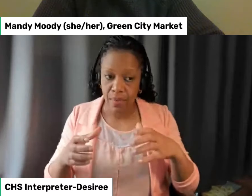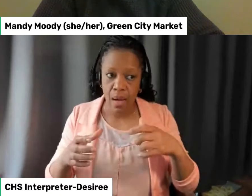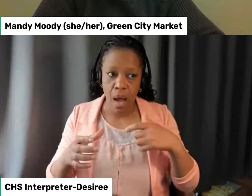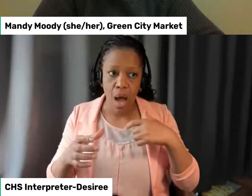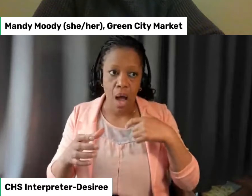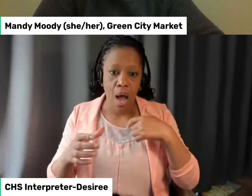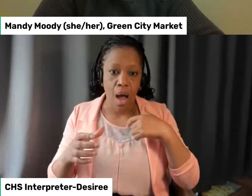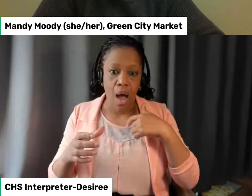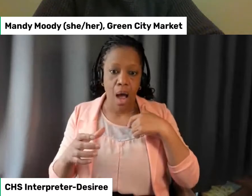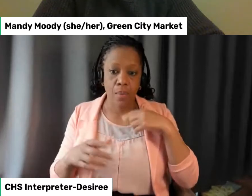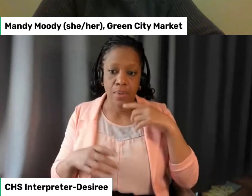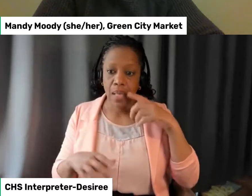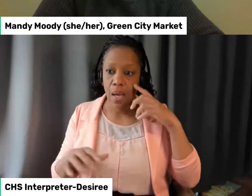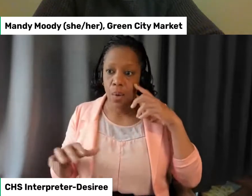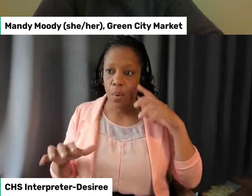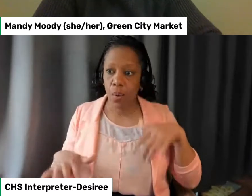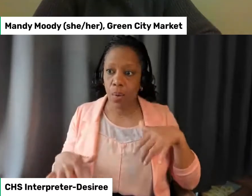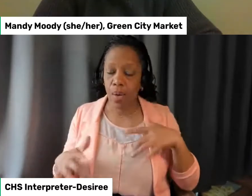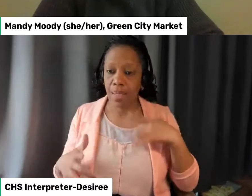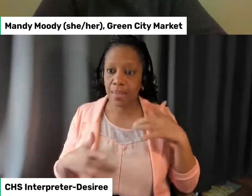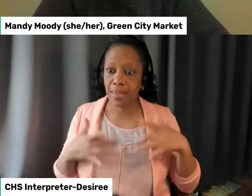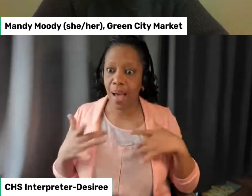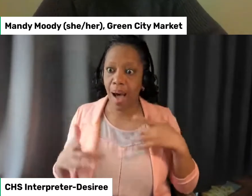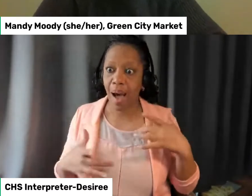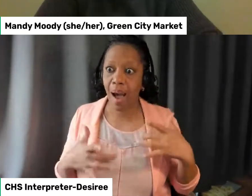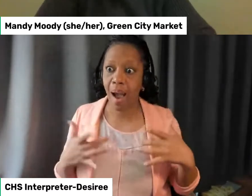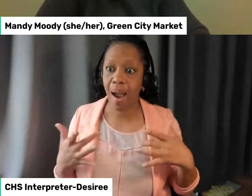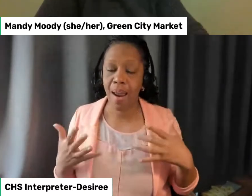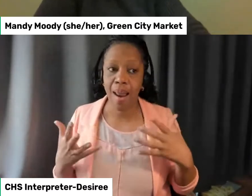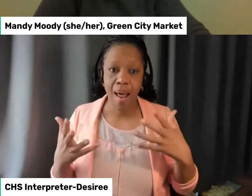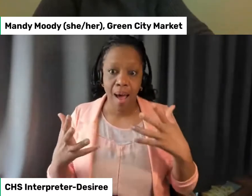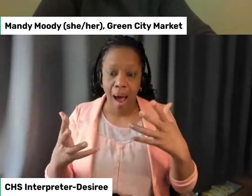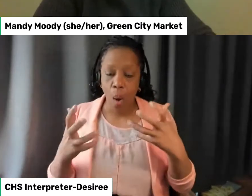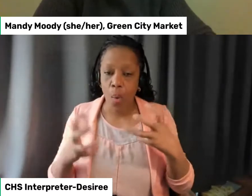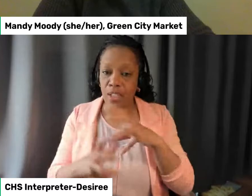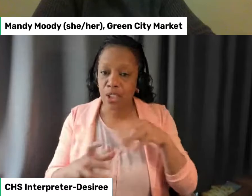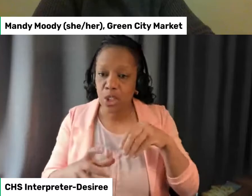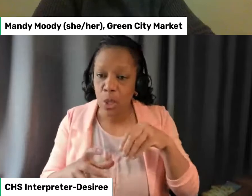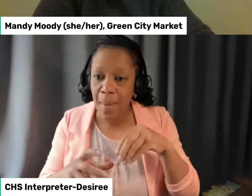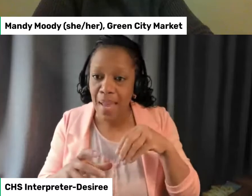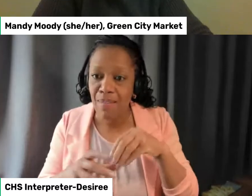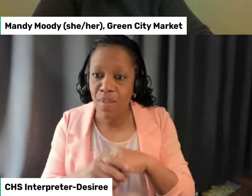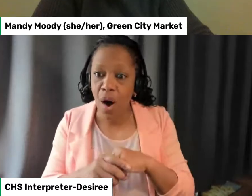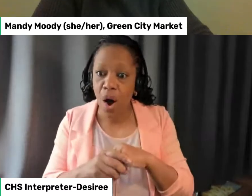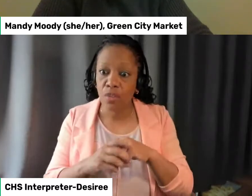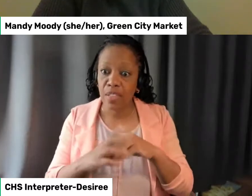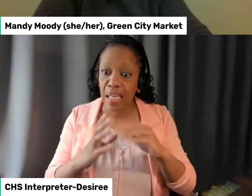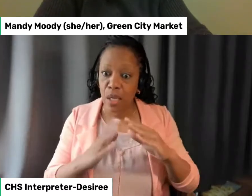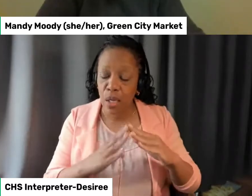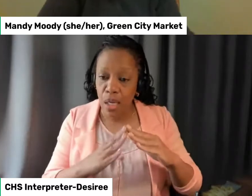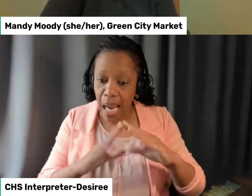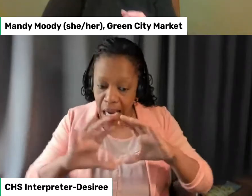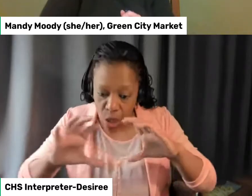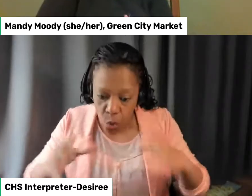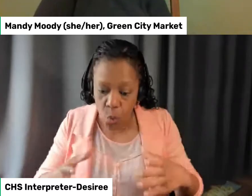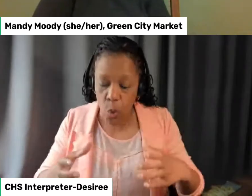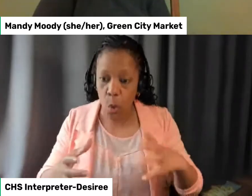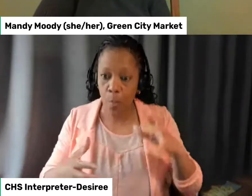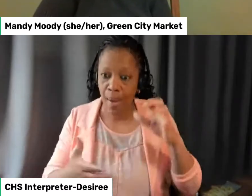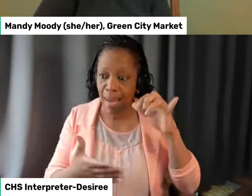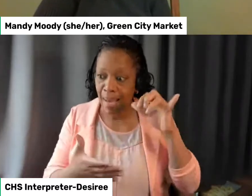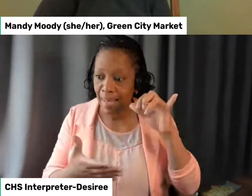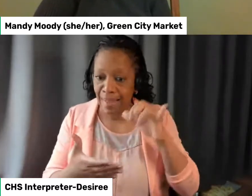didn't have crabs in it. I don't know if it's turtles, Yertle the turtle, where one climbs up on